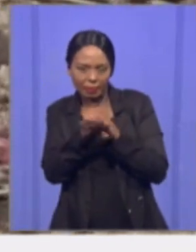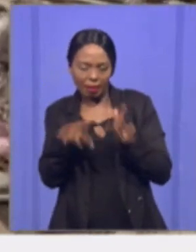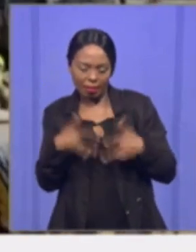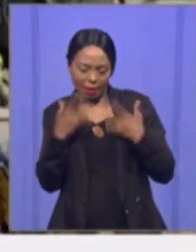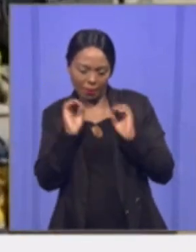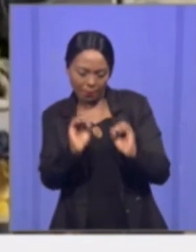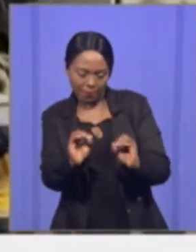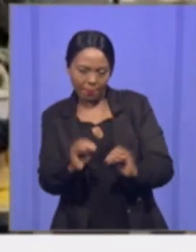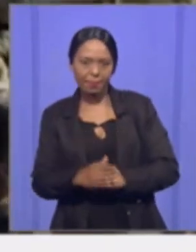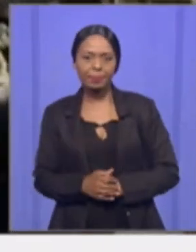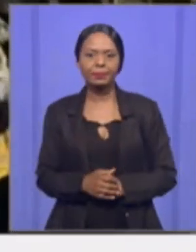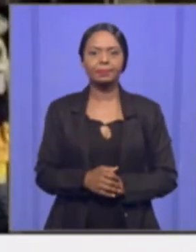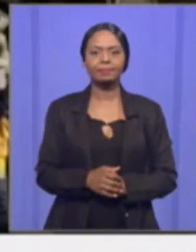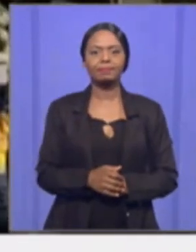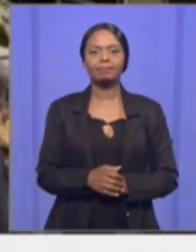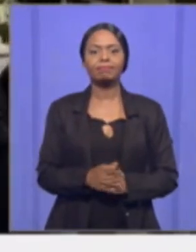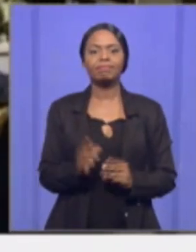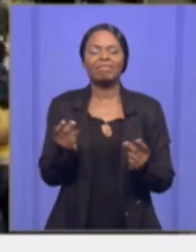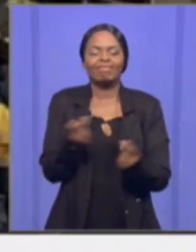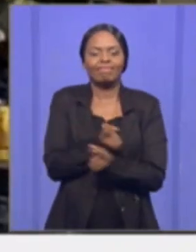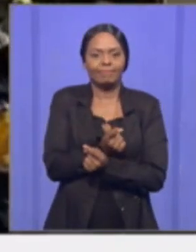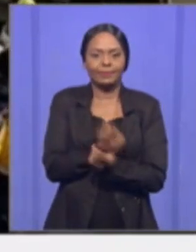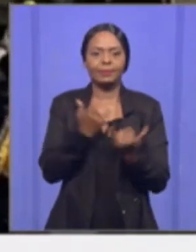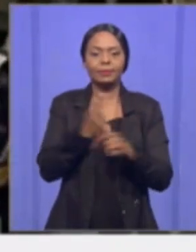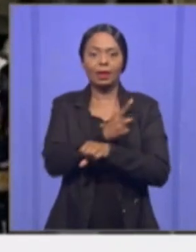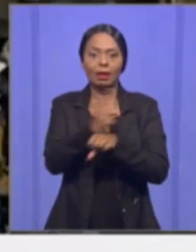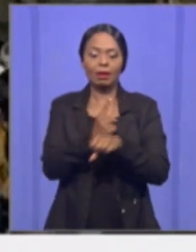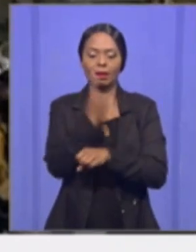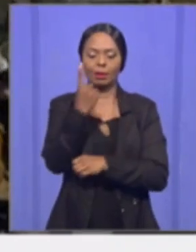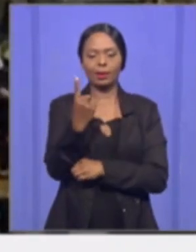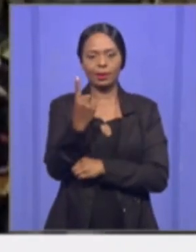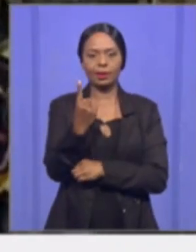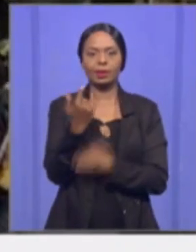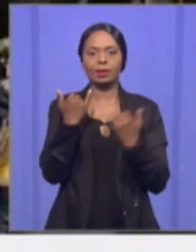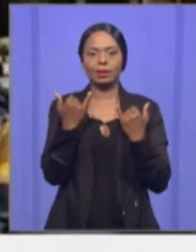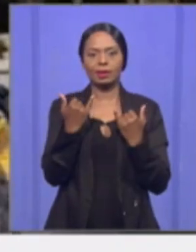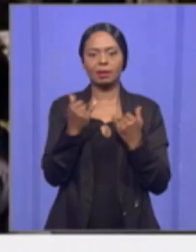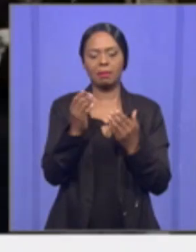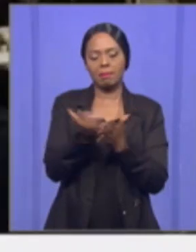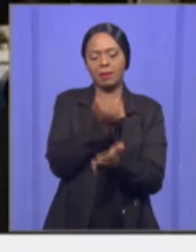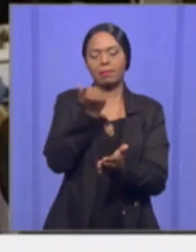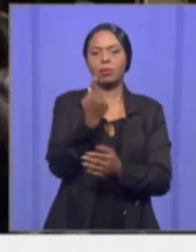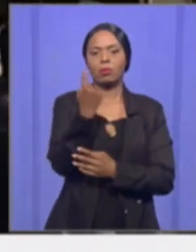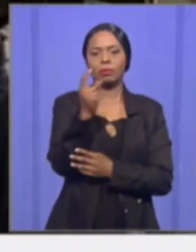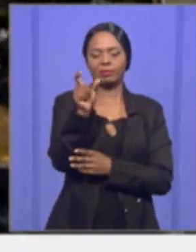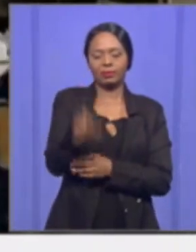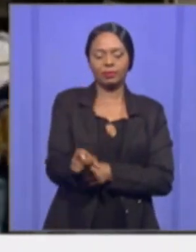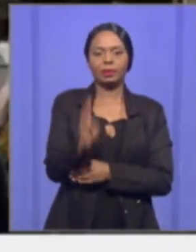tlhoka lesego morago ga sebaka sa ura ba batla ba falosi ba ne ba ntsha setopo se sengwe sa